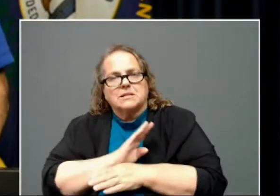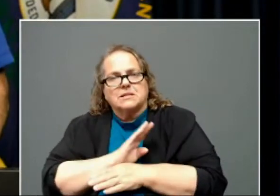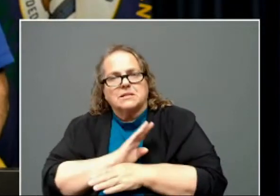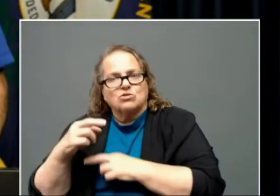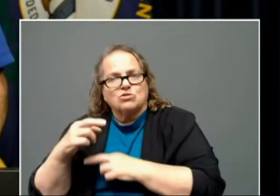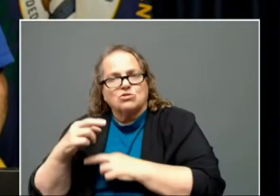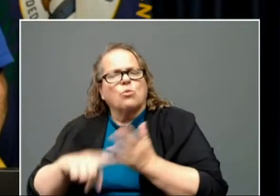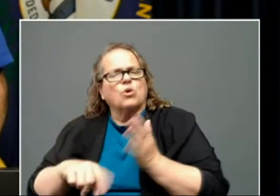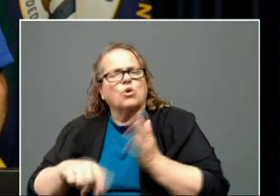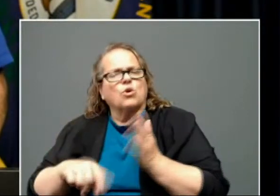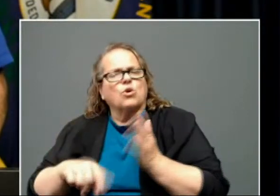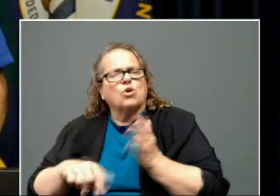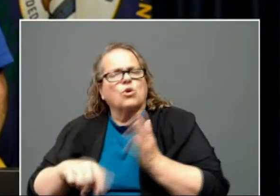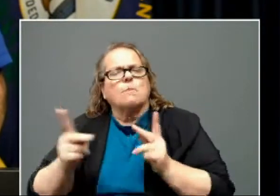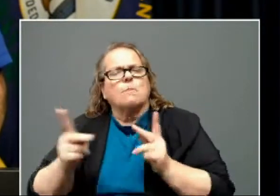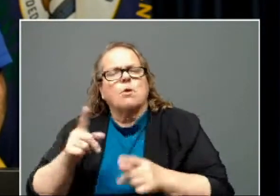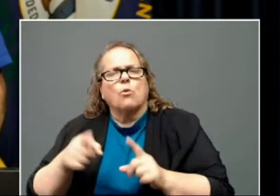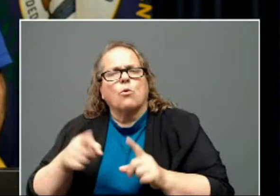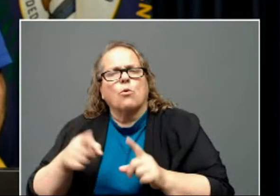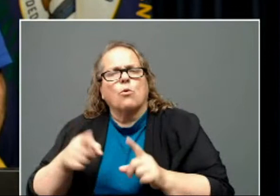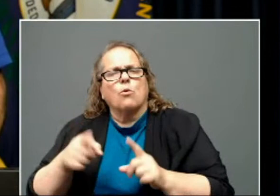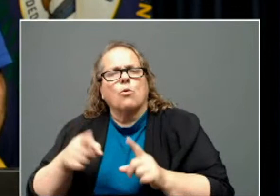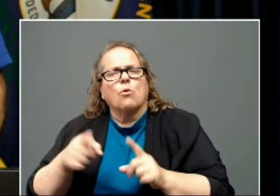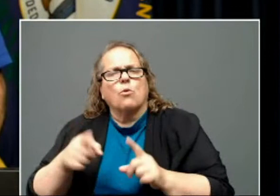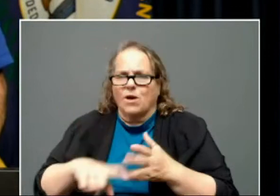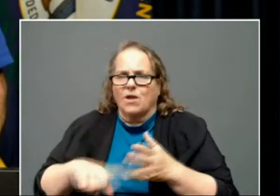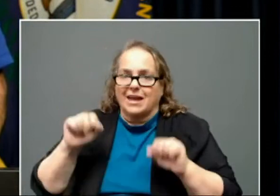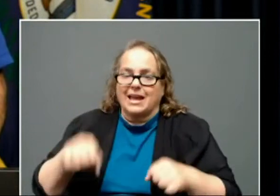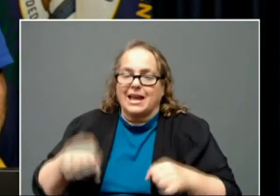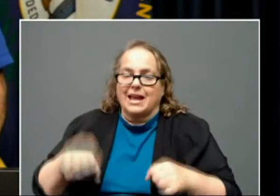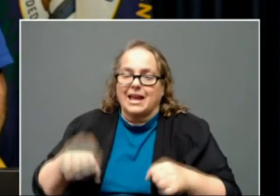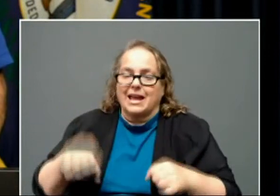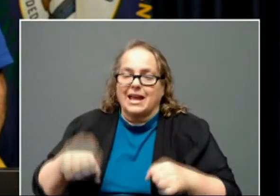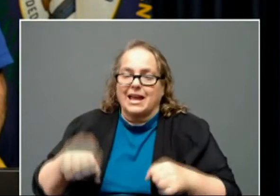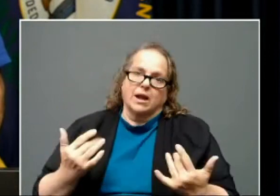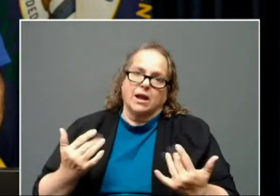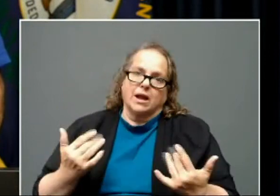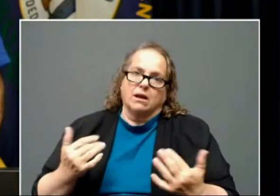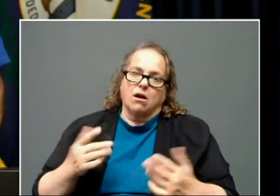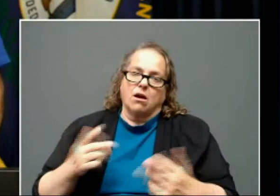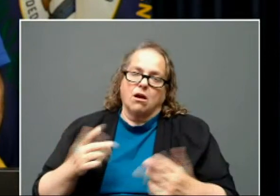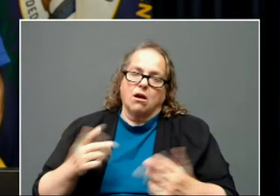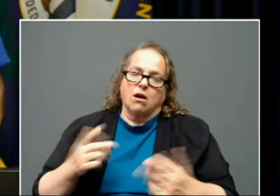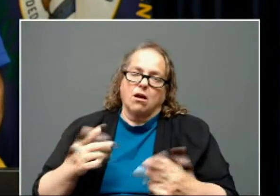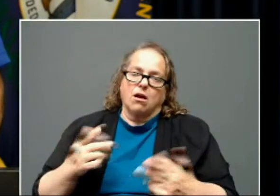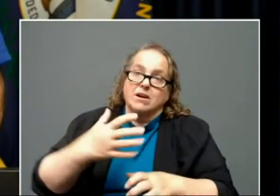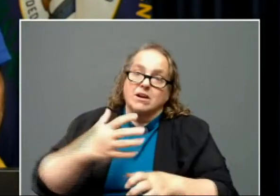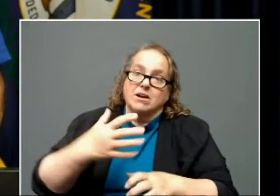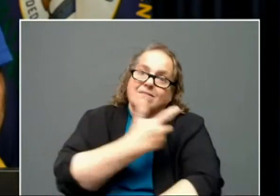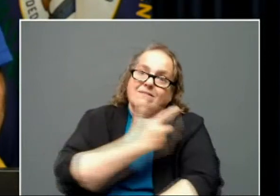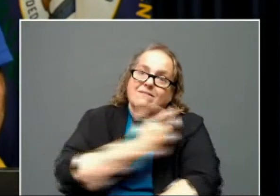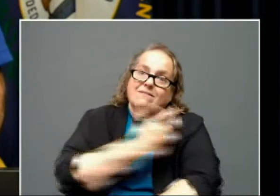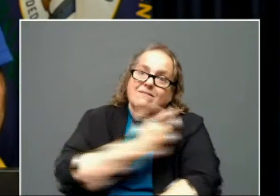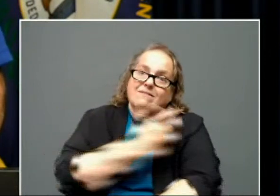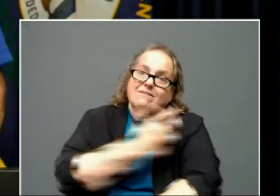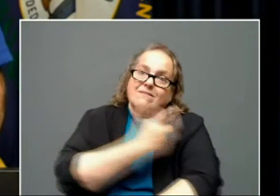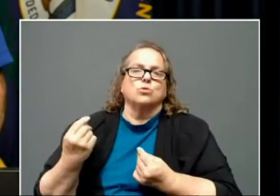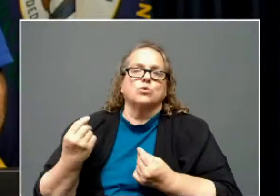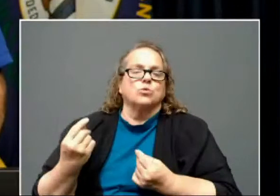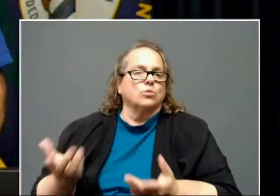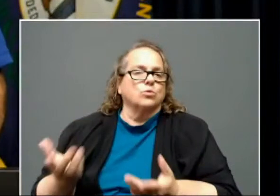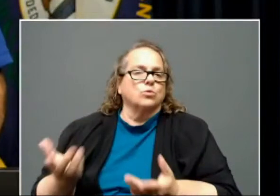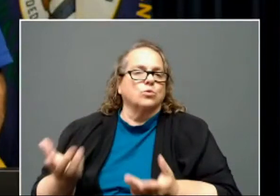pretty much done all they could and now it's, waiting on the holdouts who haven't gotten vaccinated yet or don't even plan to get vaccinated at